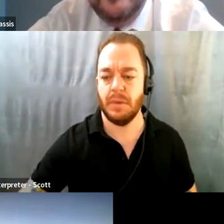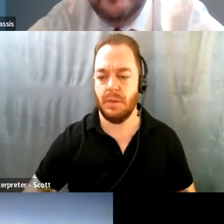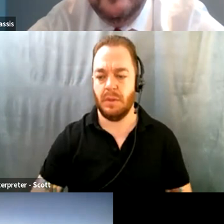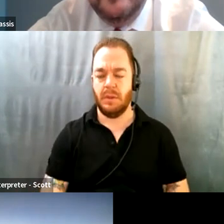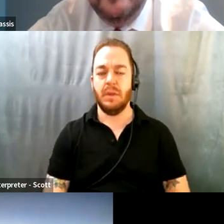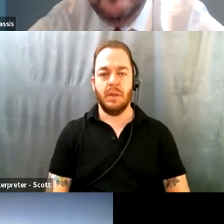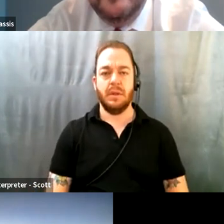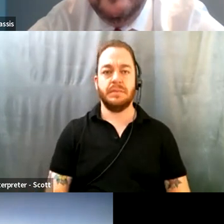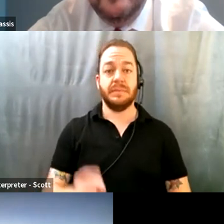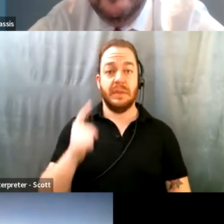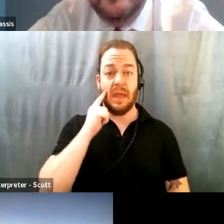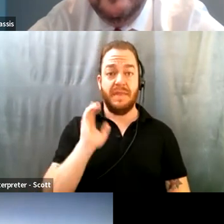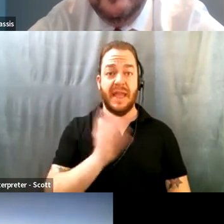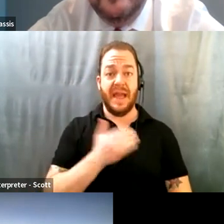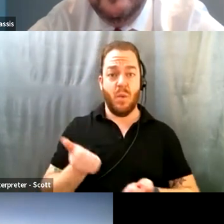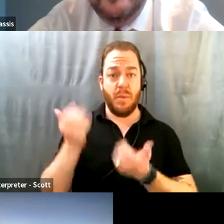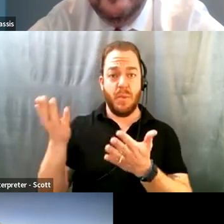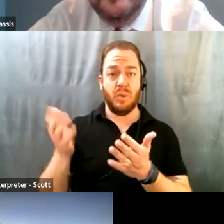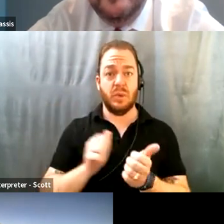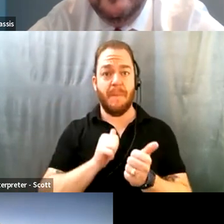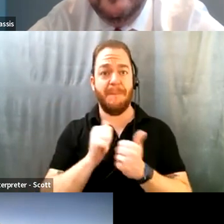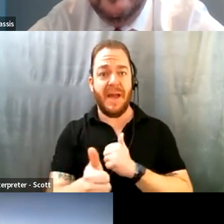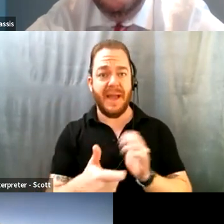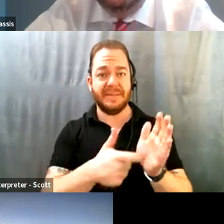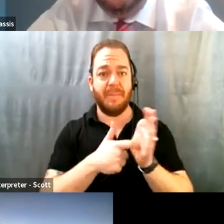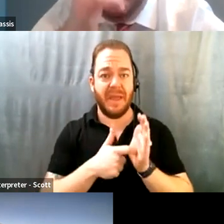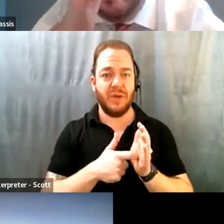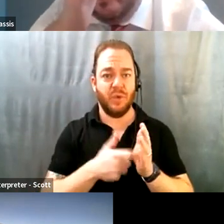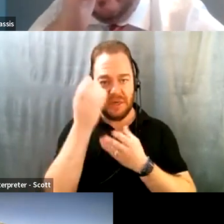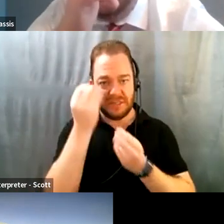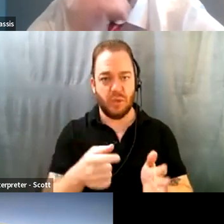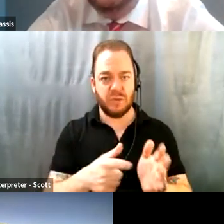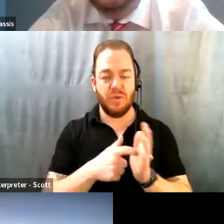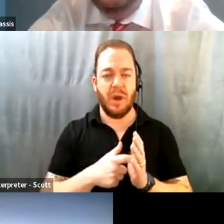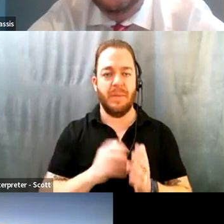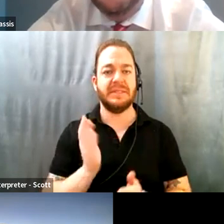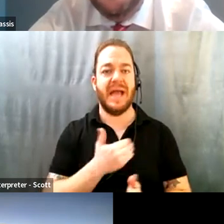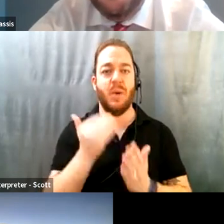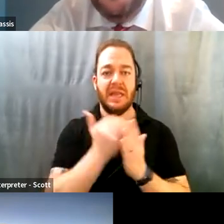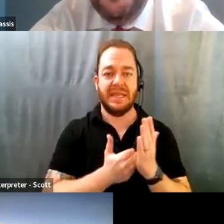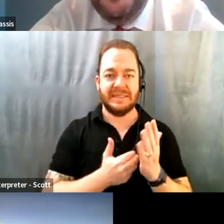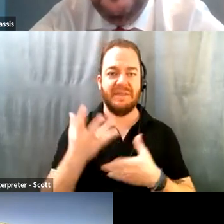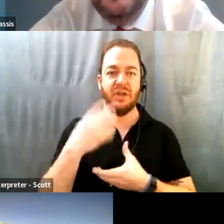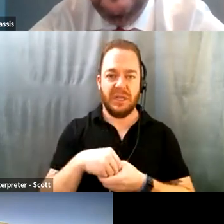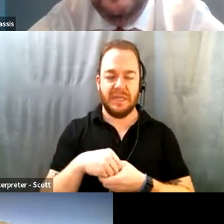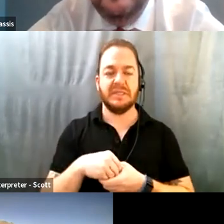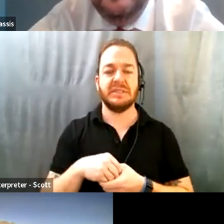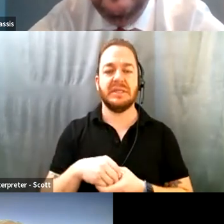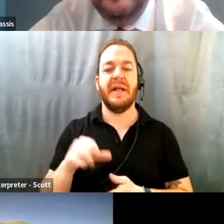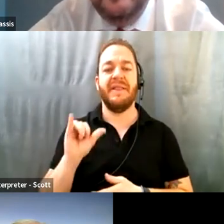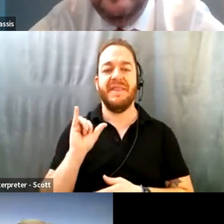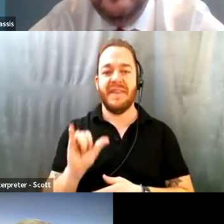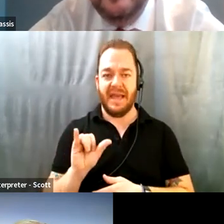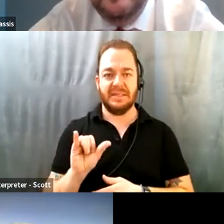Well, I think our proposal went beyond just a mandatory disclosure requirement or a list of ingredients. That is